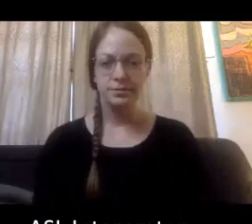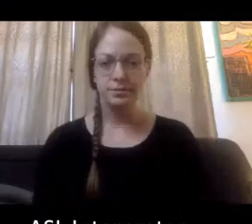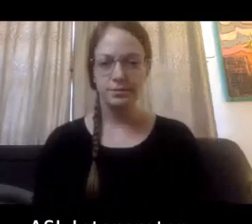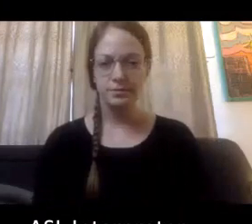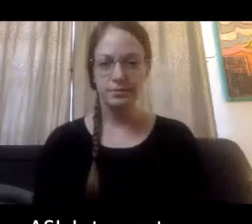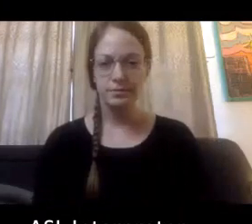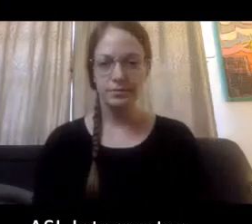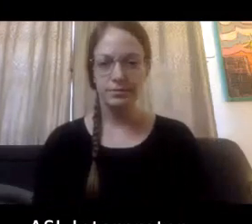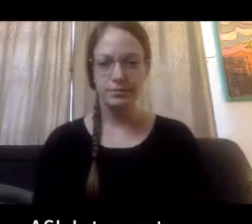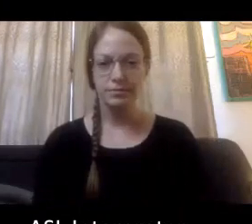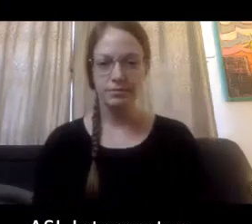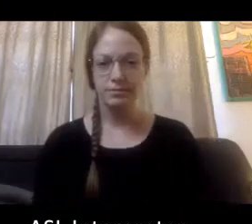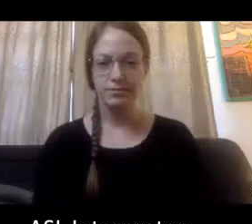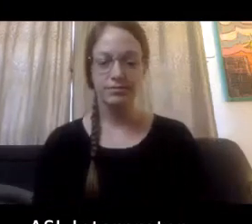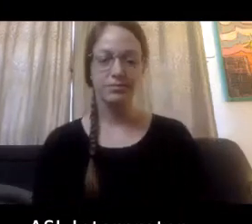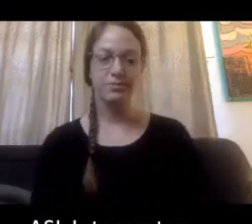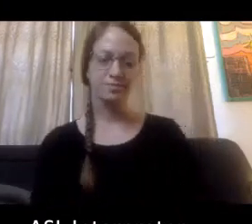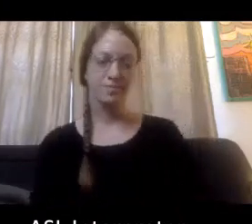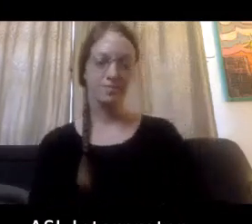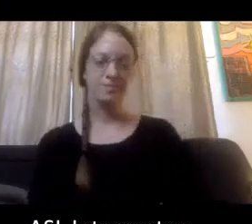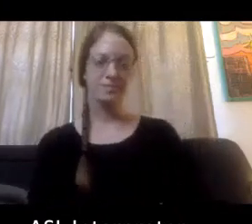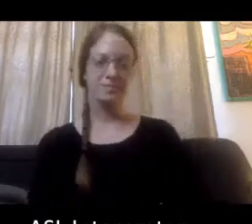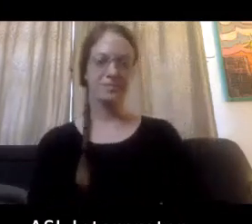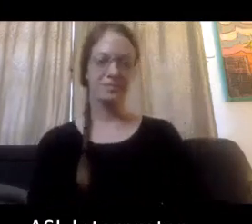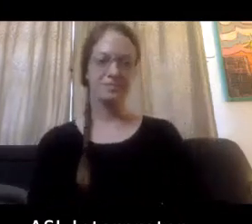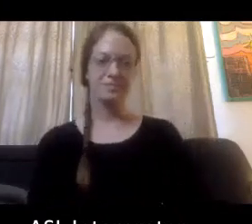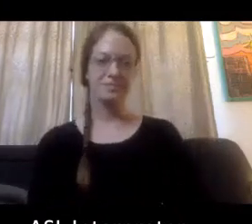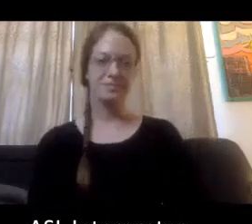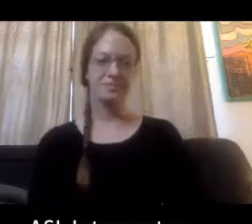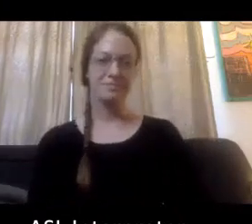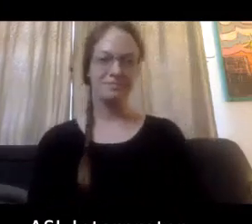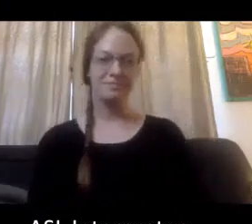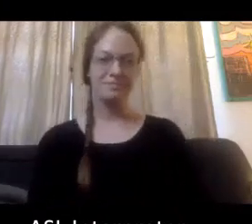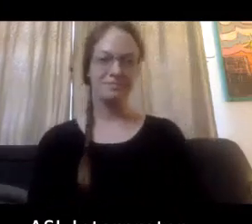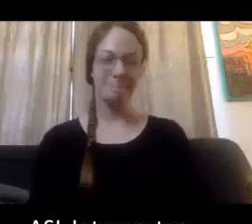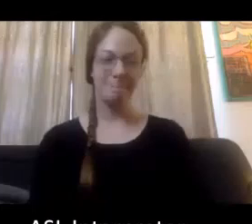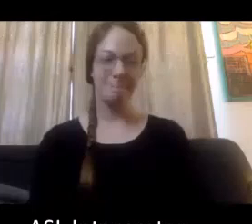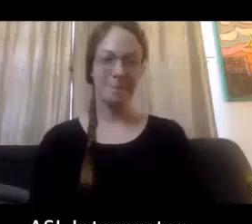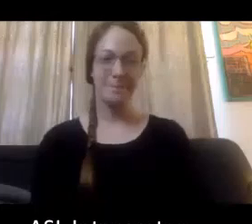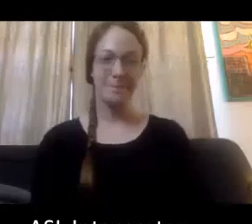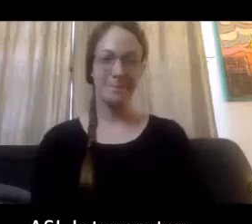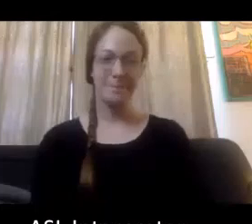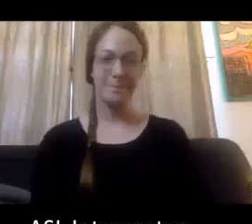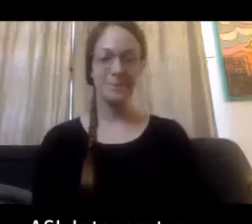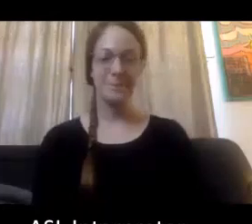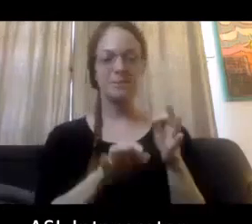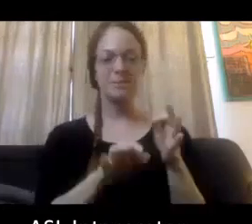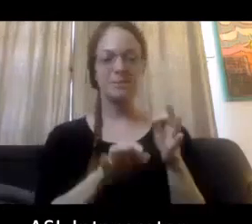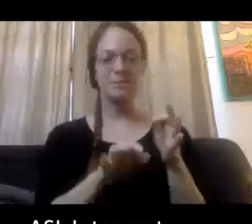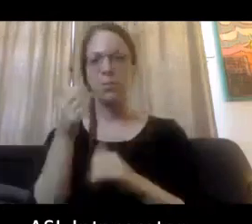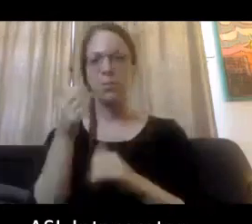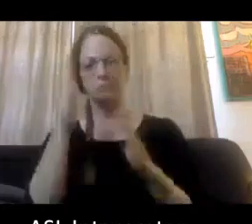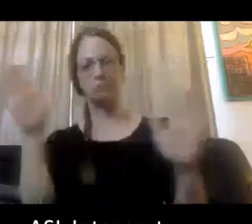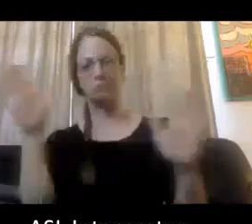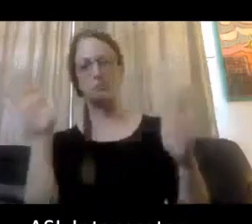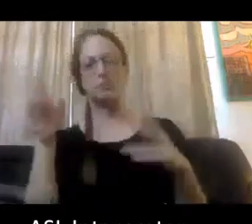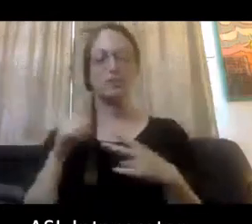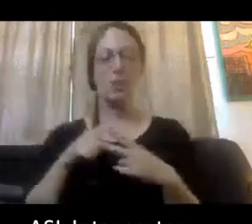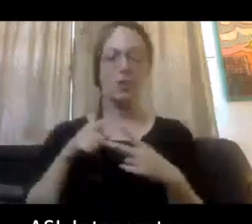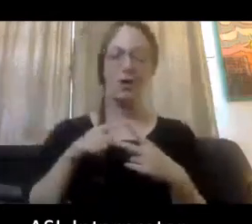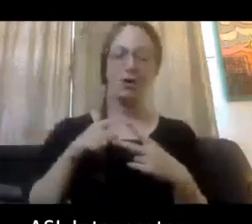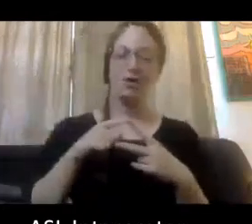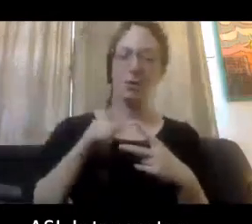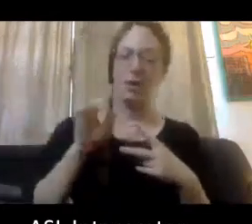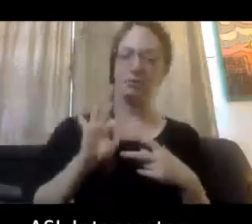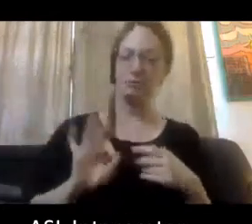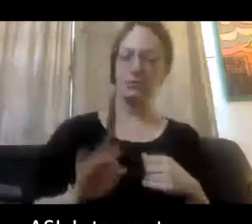The main two, one's quite minimal. The other one's quite broad. So the minimal one is just